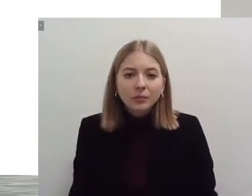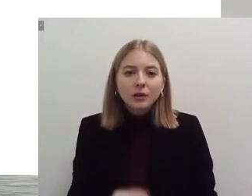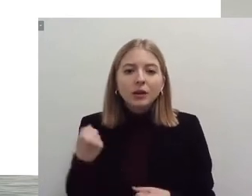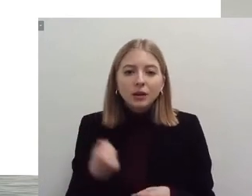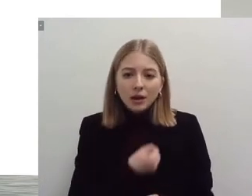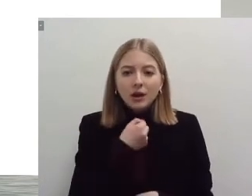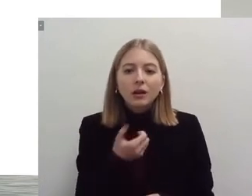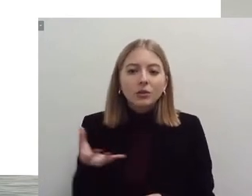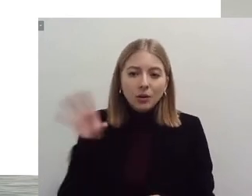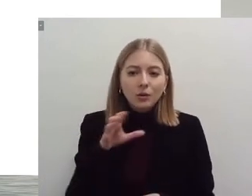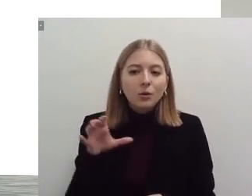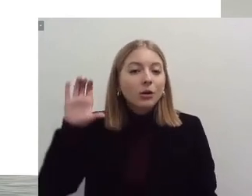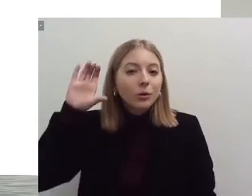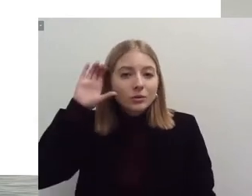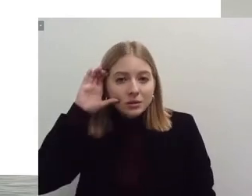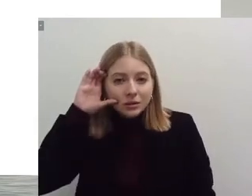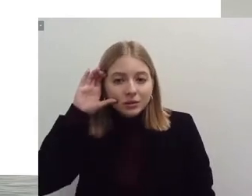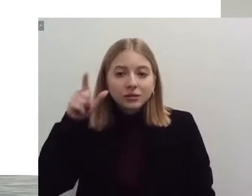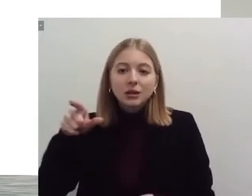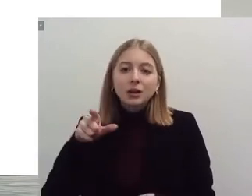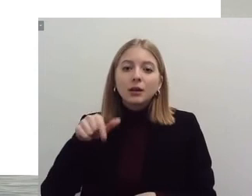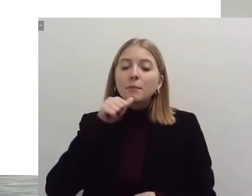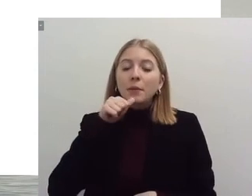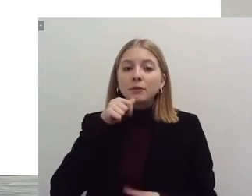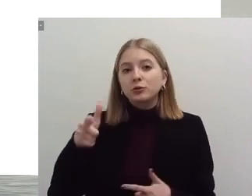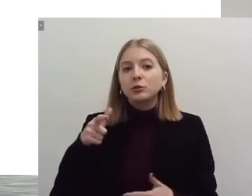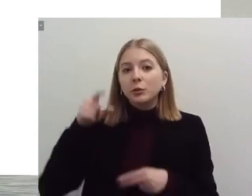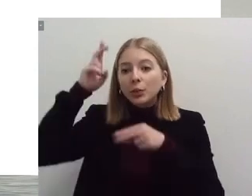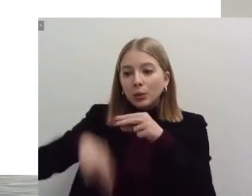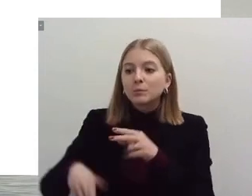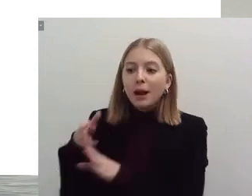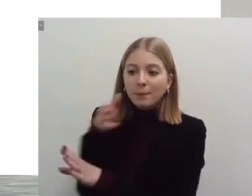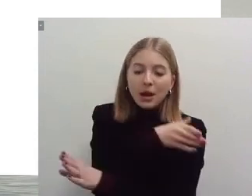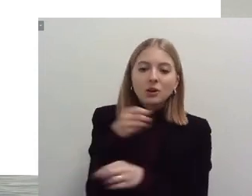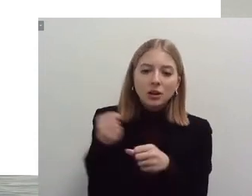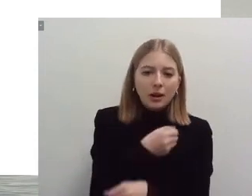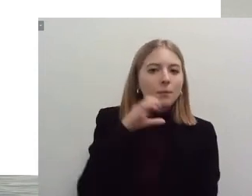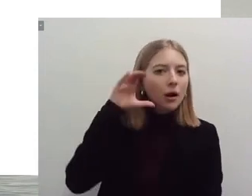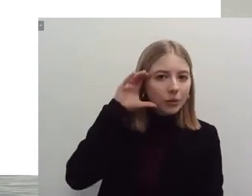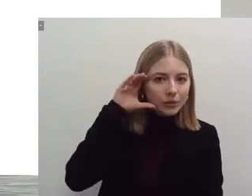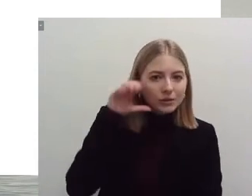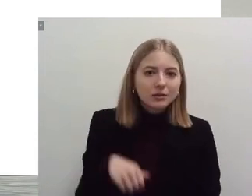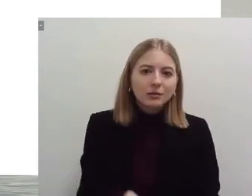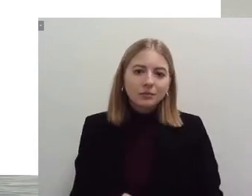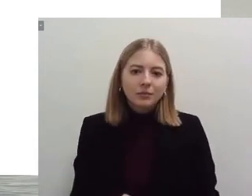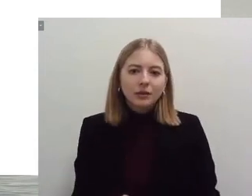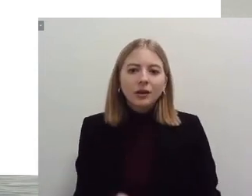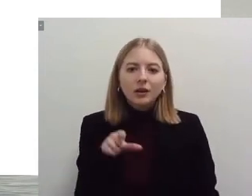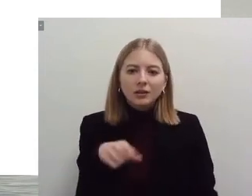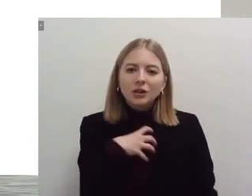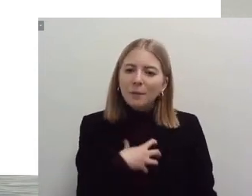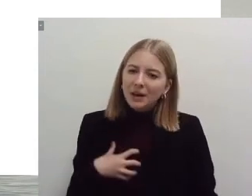That would be the main idea of all the support and the... Couldn't be more on the point. Anna, what is your